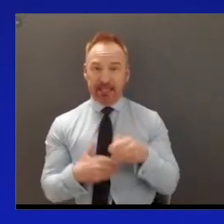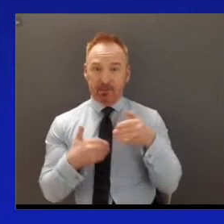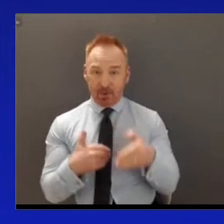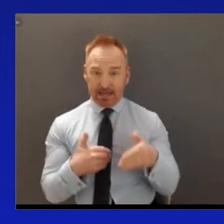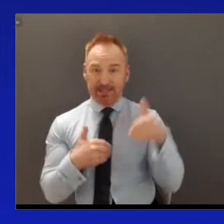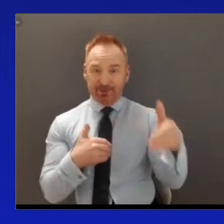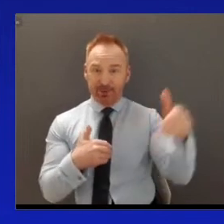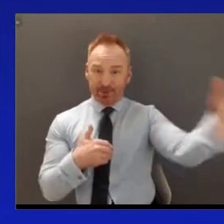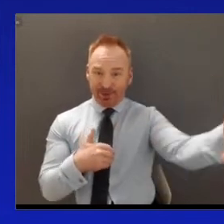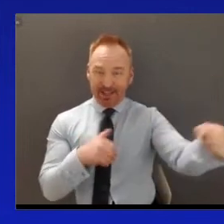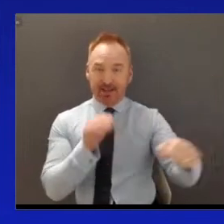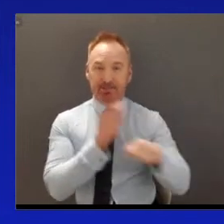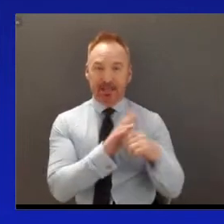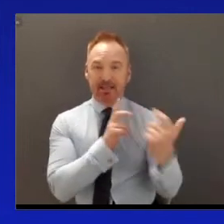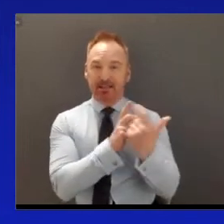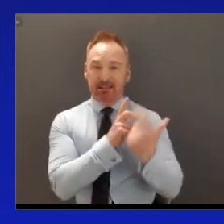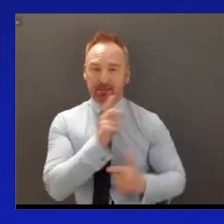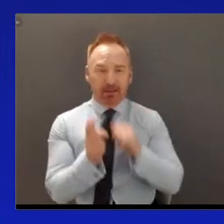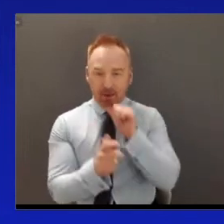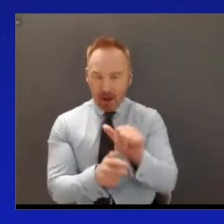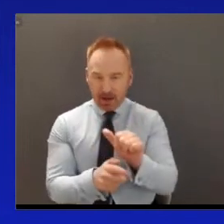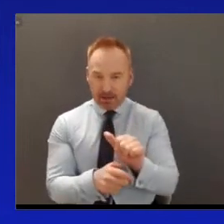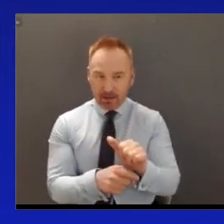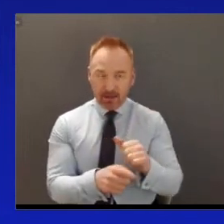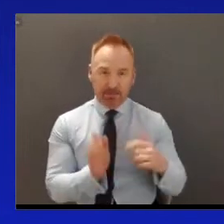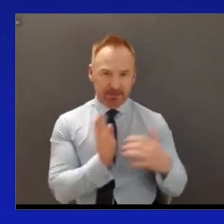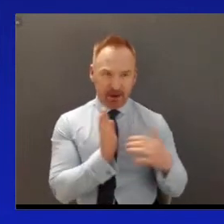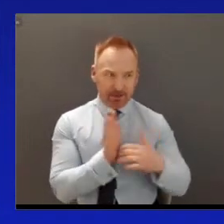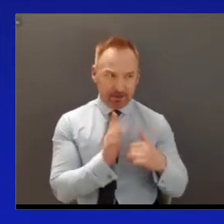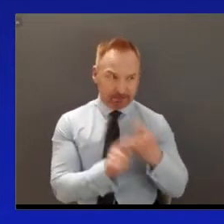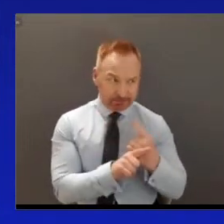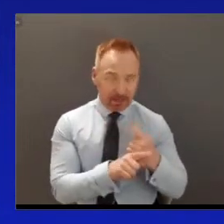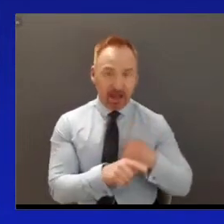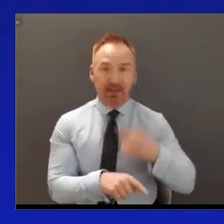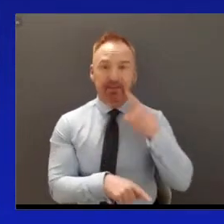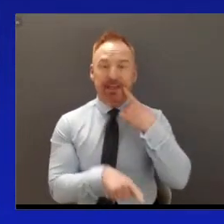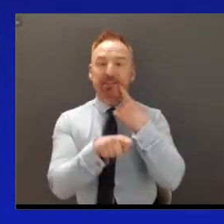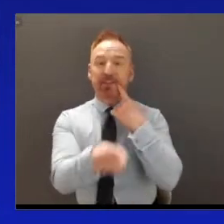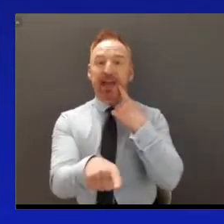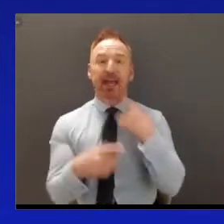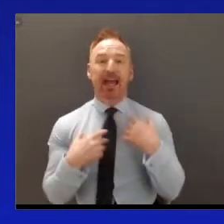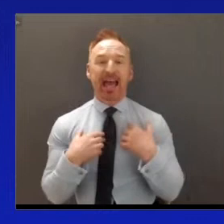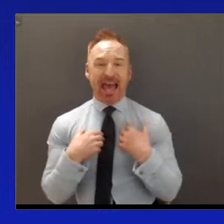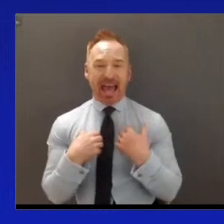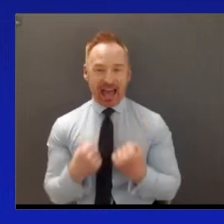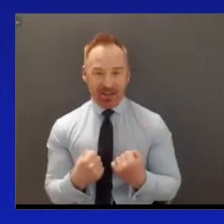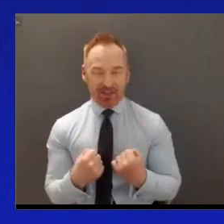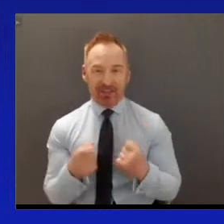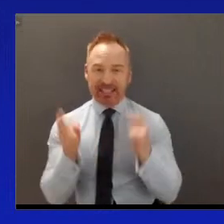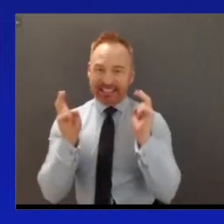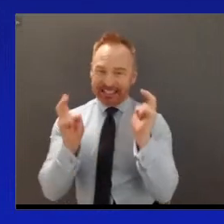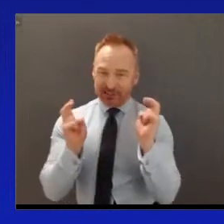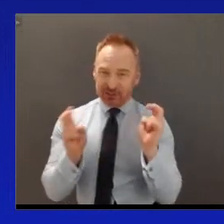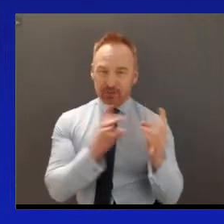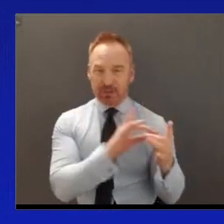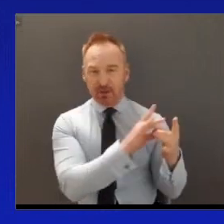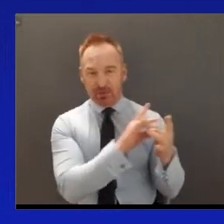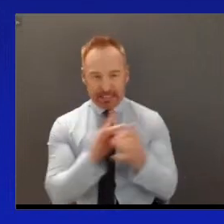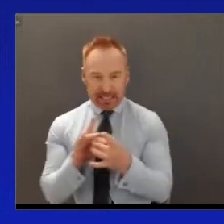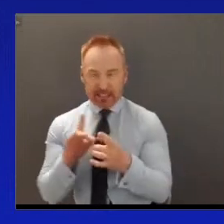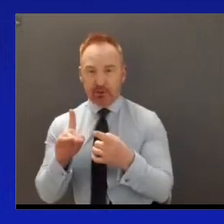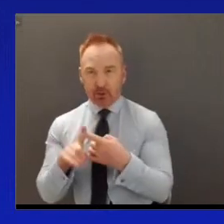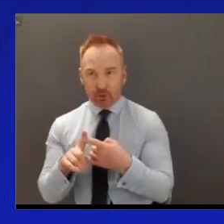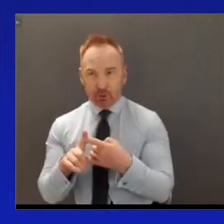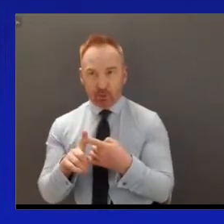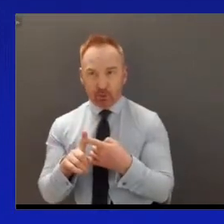Dr. Etches, but they would have to have a condition that would make them fall under the ethical framework. Not being able to